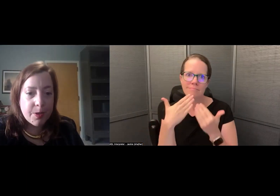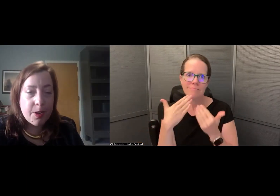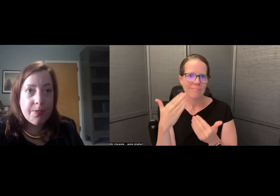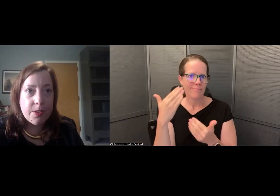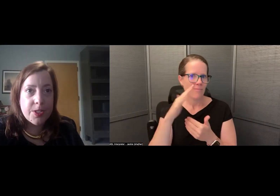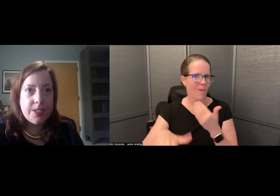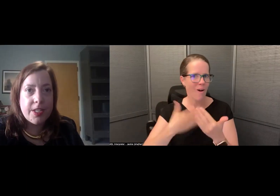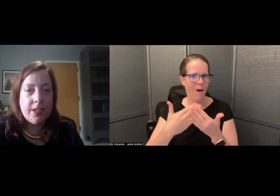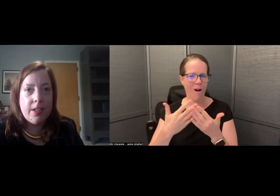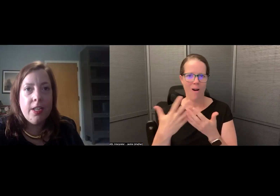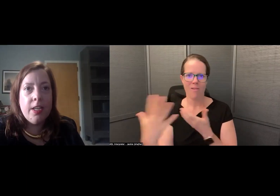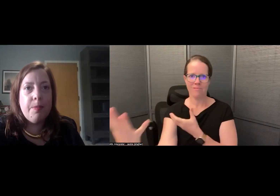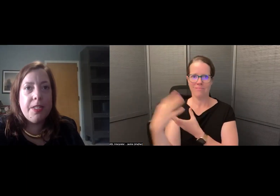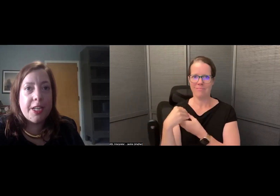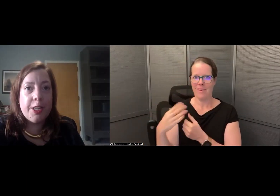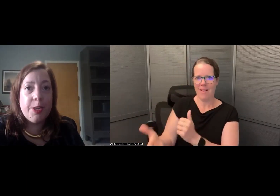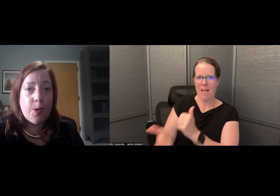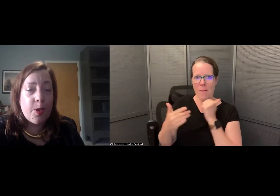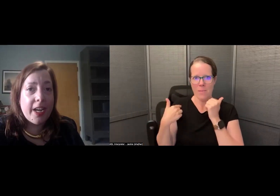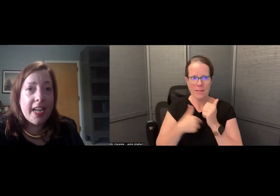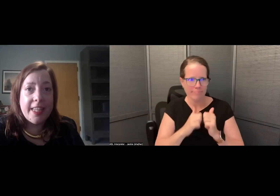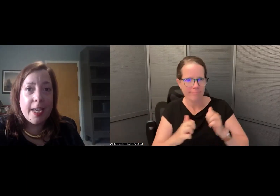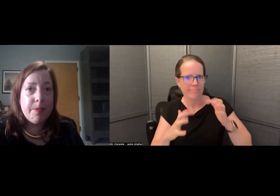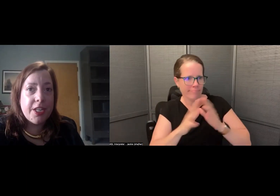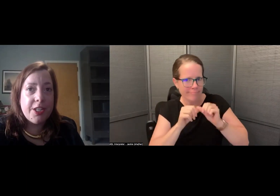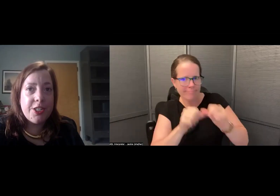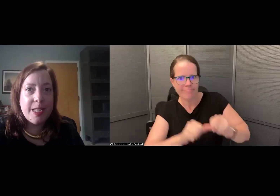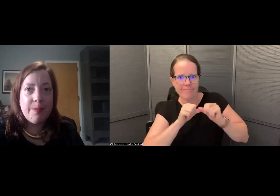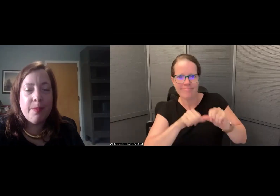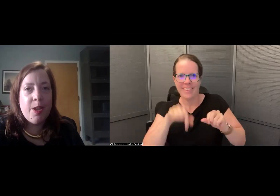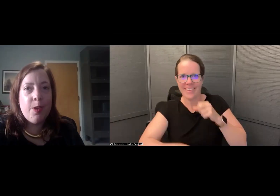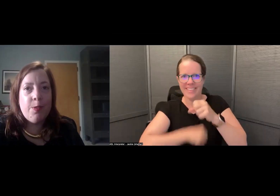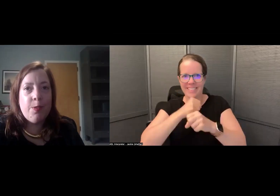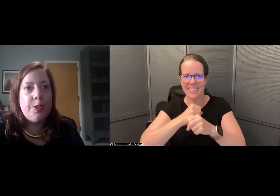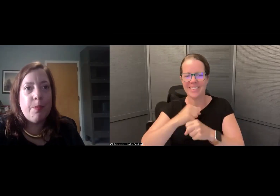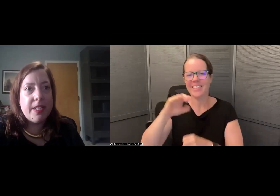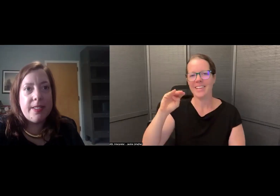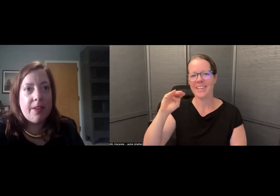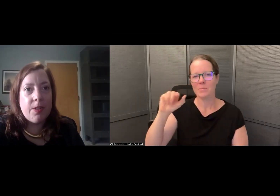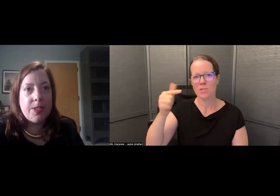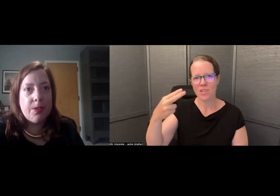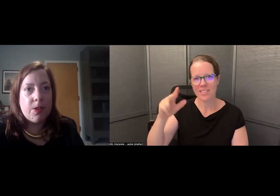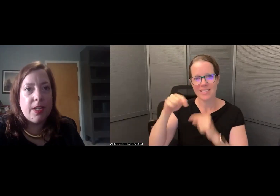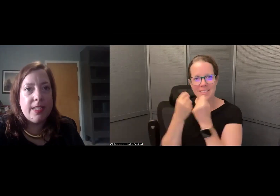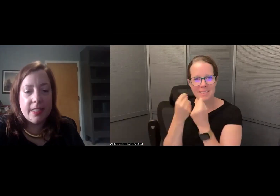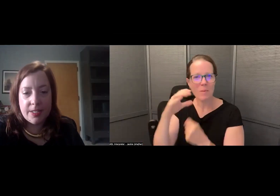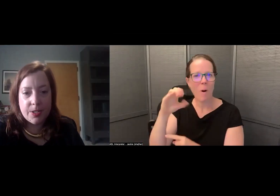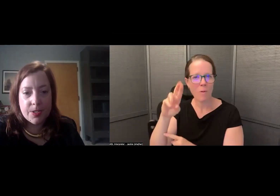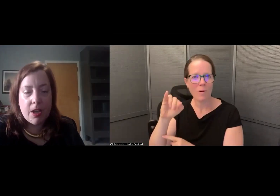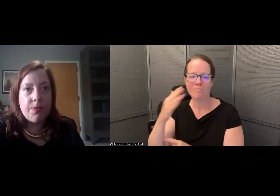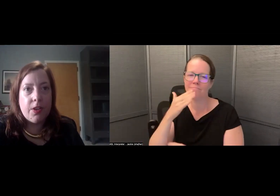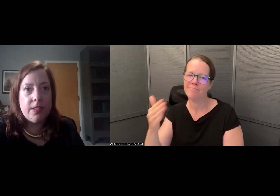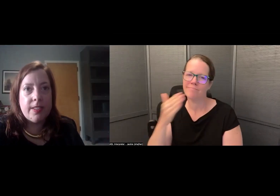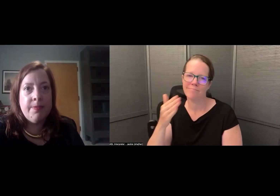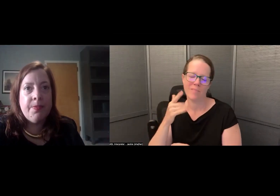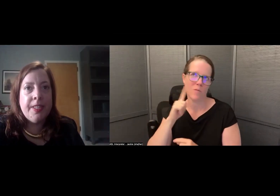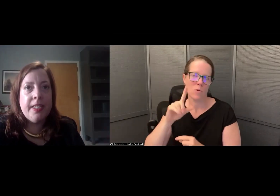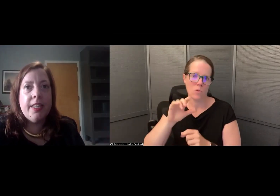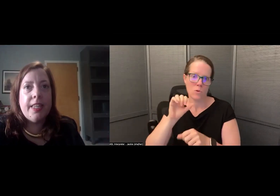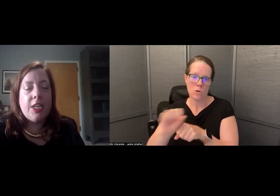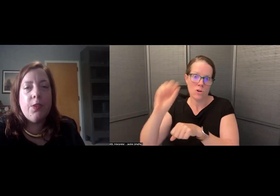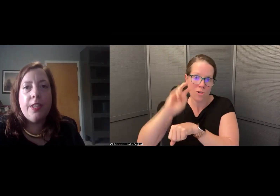contributed to our efforts this year, particularly Khoury and the MGH team for their tremendous efforts in organizing this year's